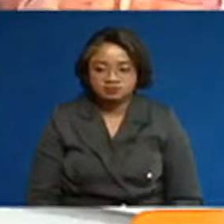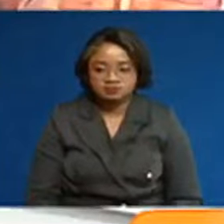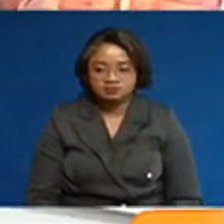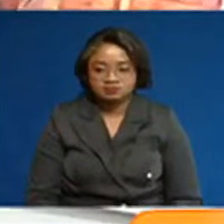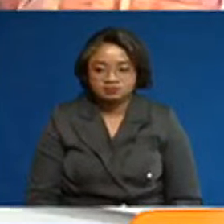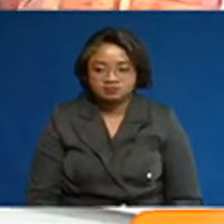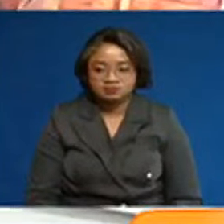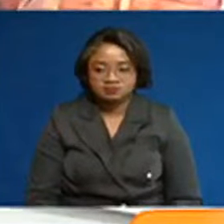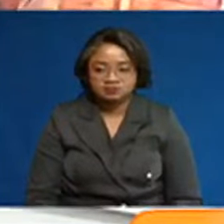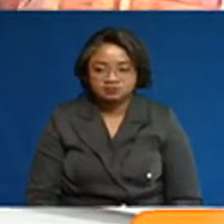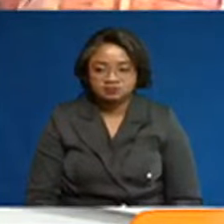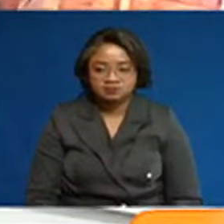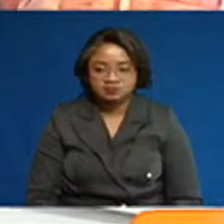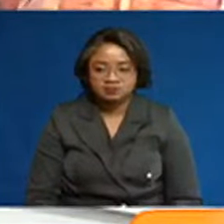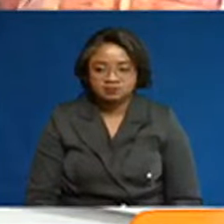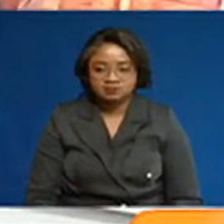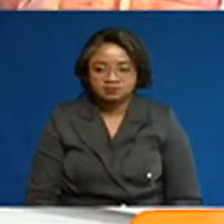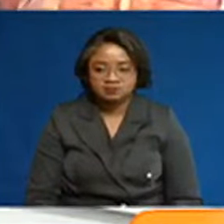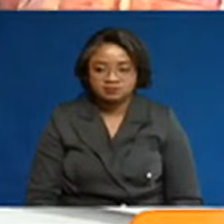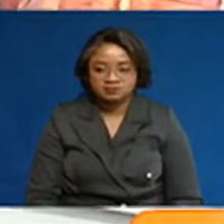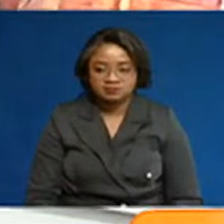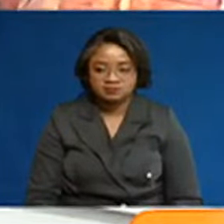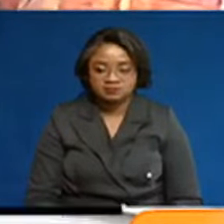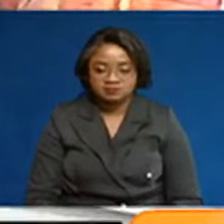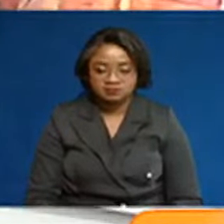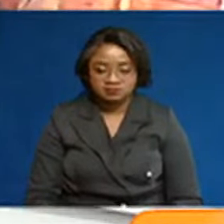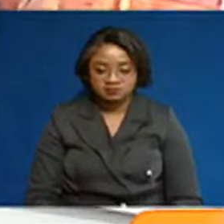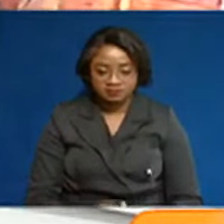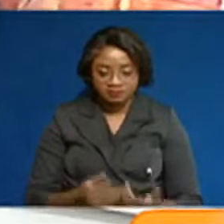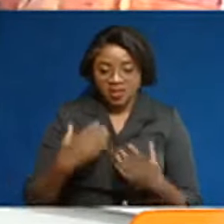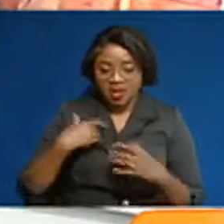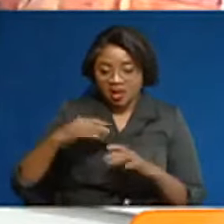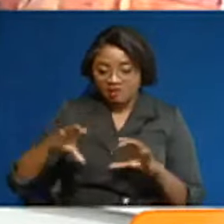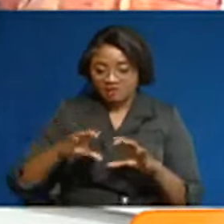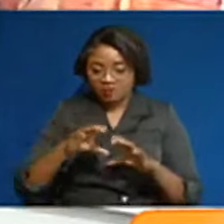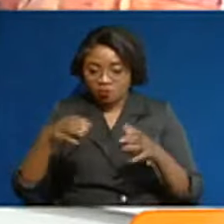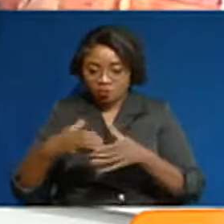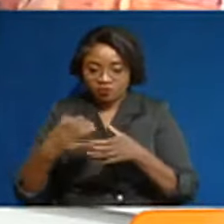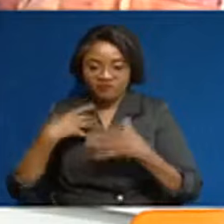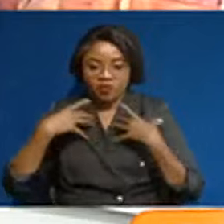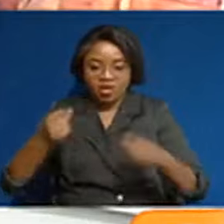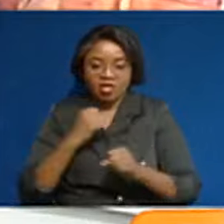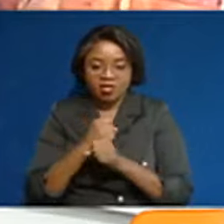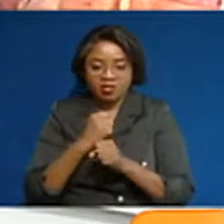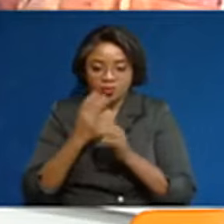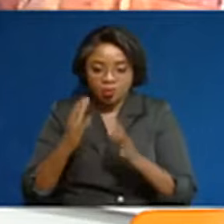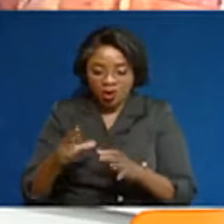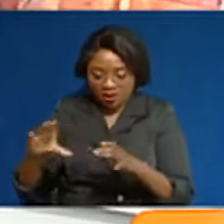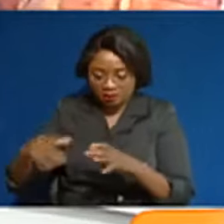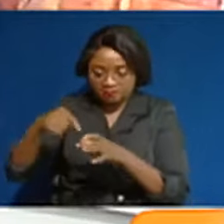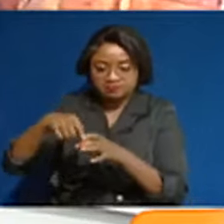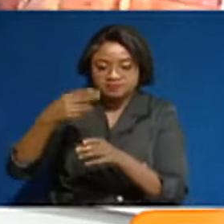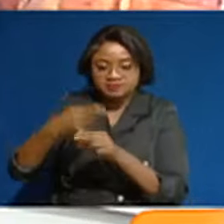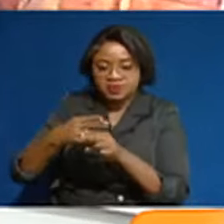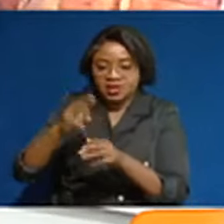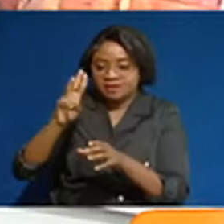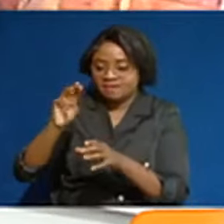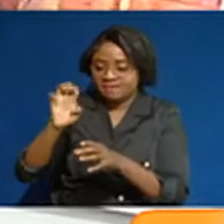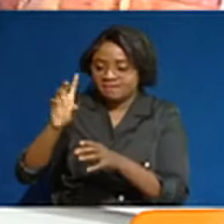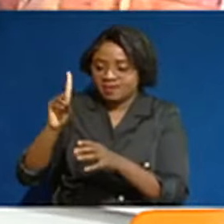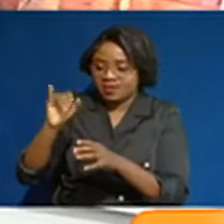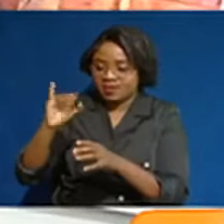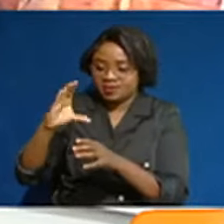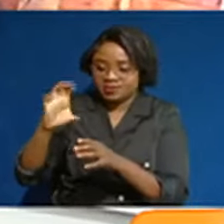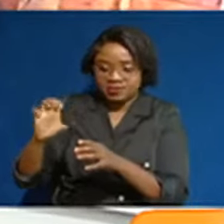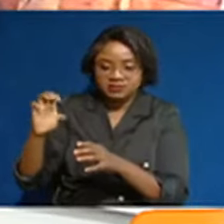All right, Bashirima, thanks so much for that. Now, Medics for Kenya, a group that has been offering medical support during protests, has withdrawn its